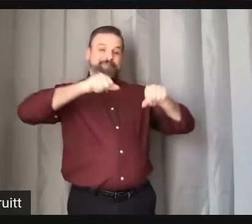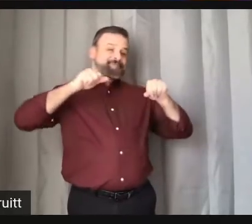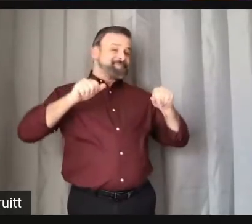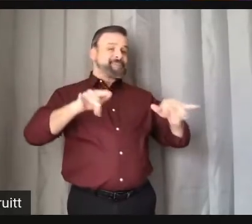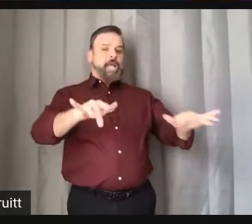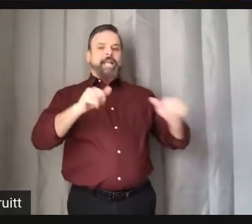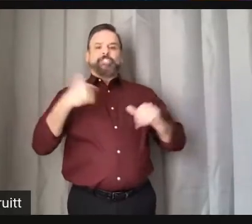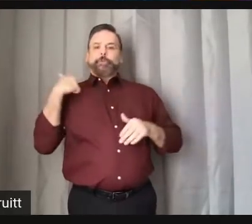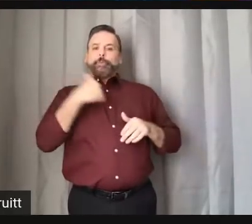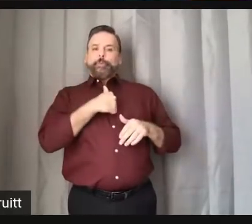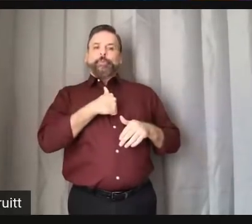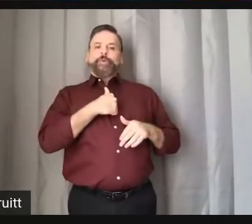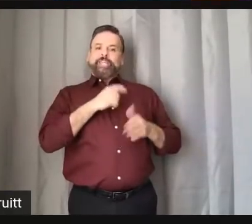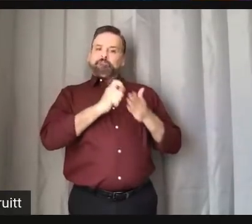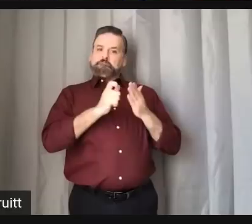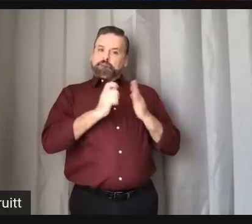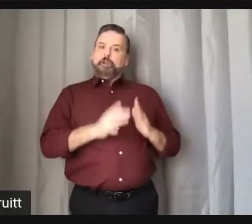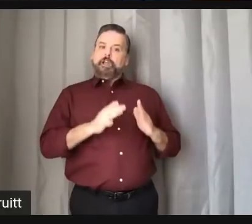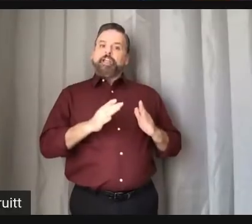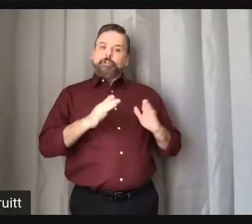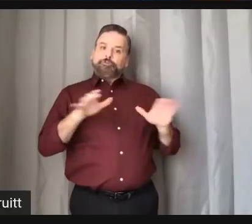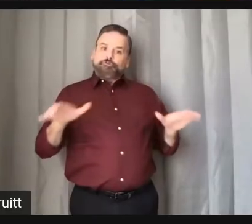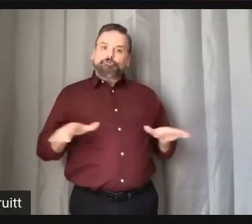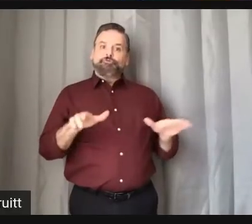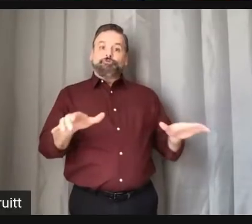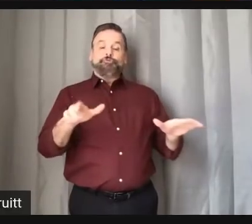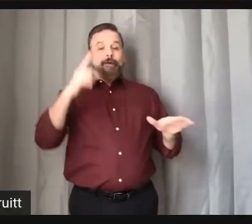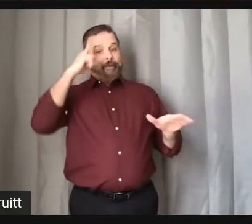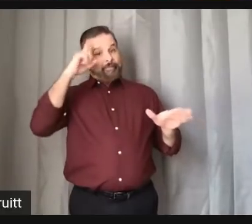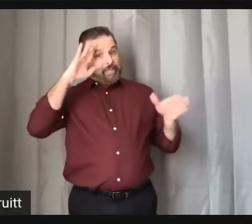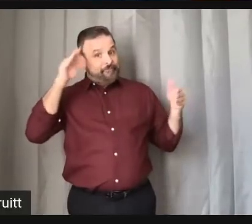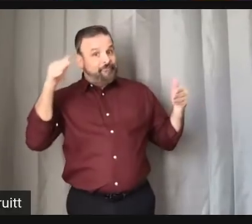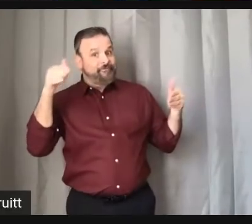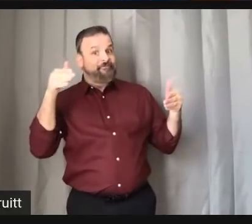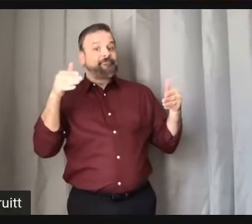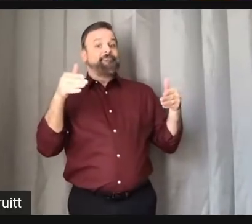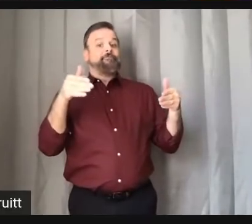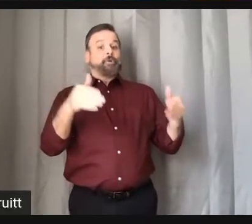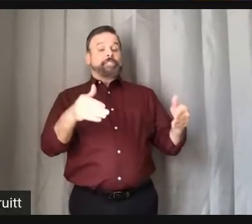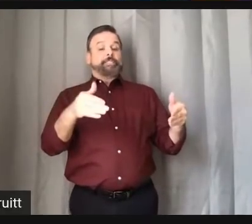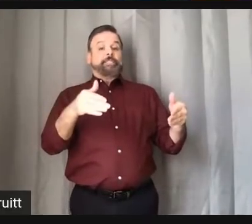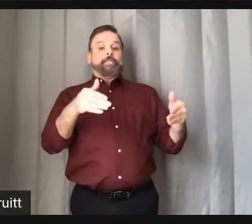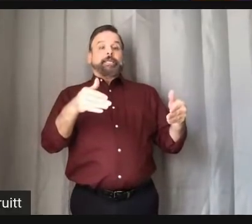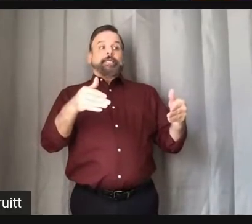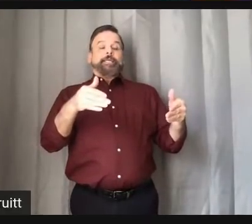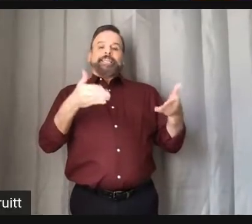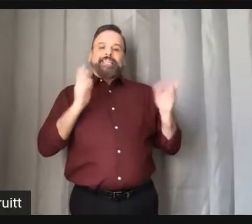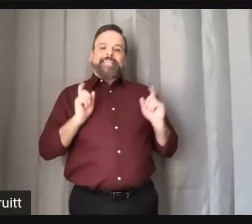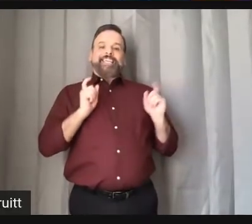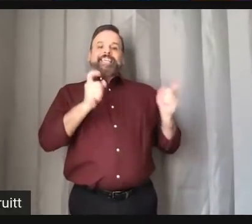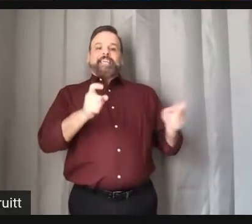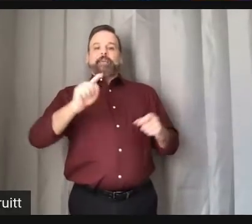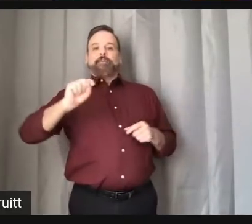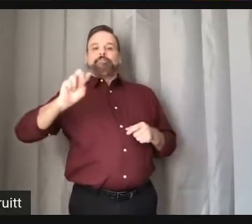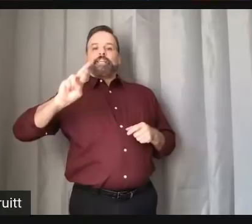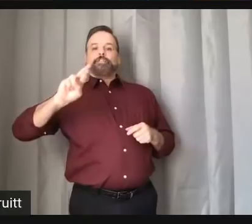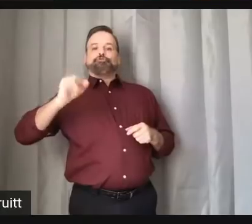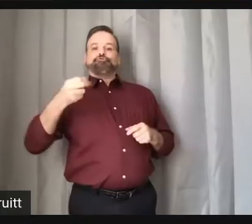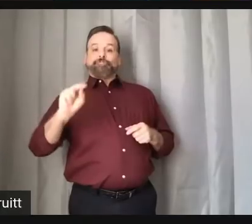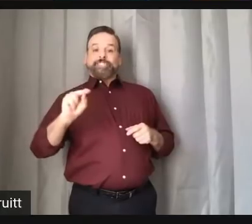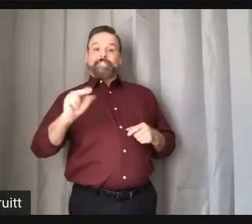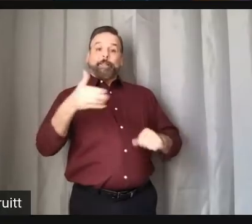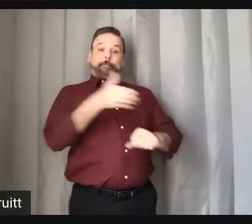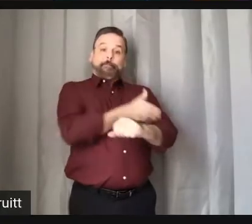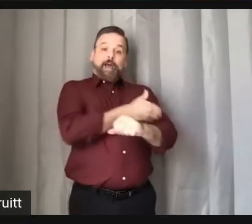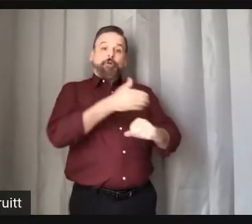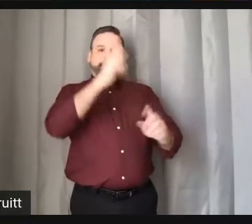we do. And I think focusing, giving Tristan the power to create and show these stories for